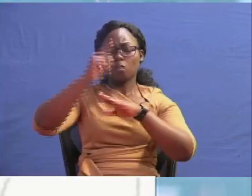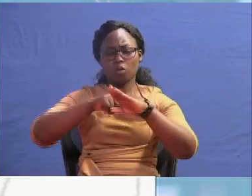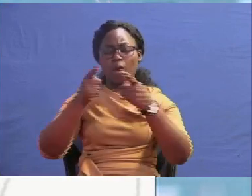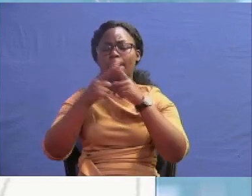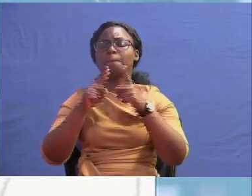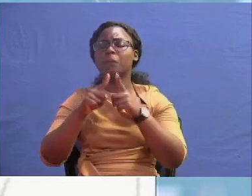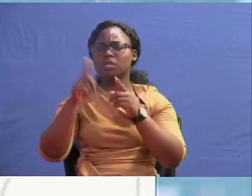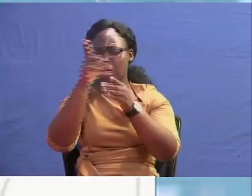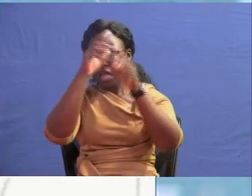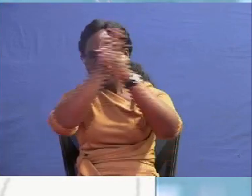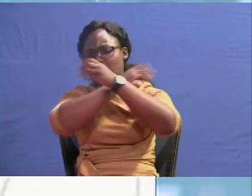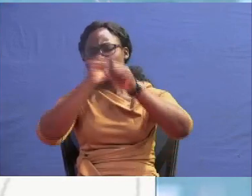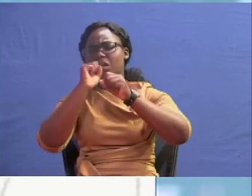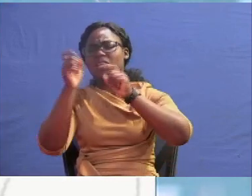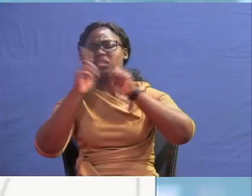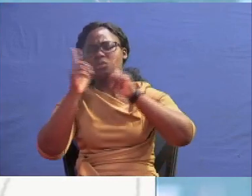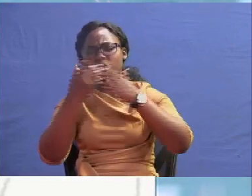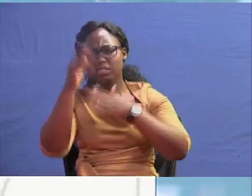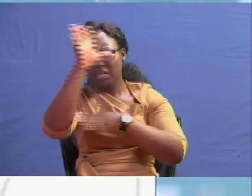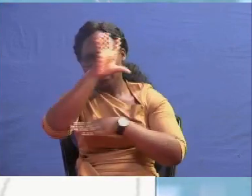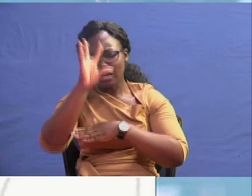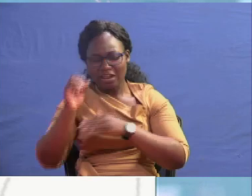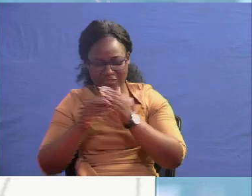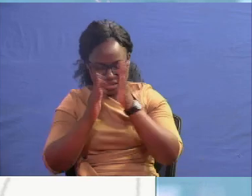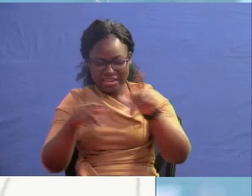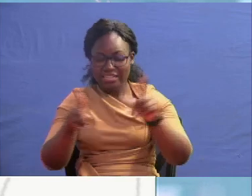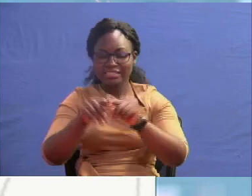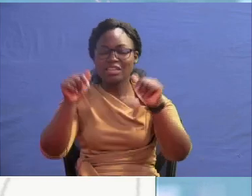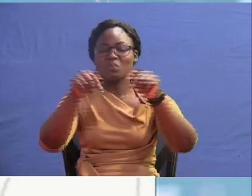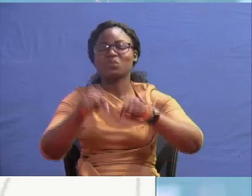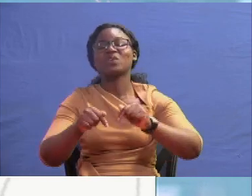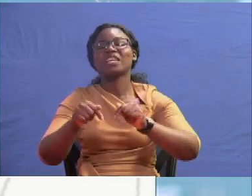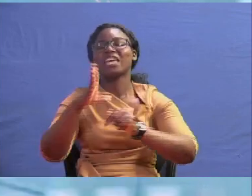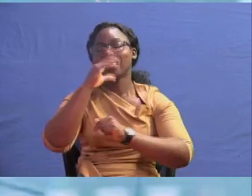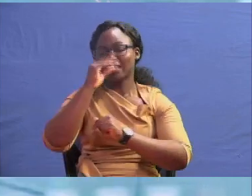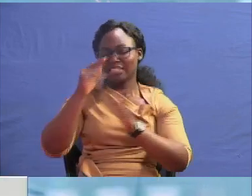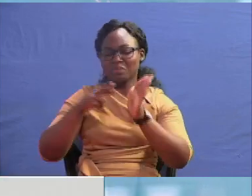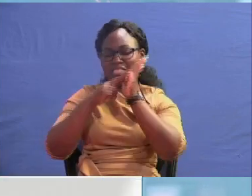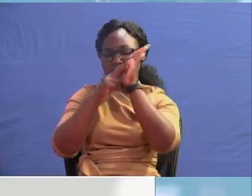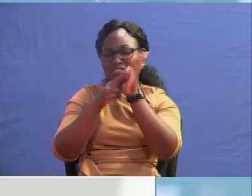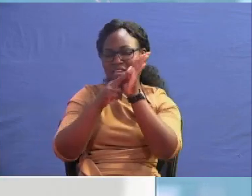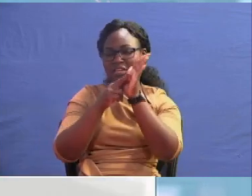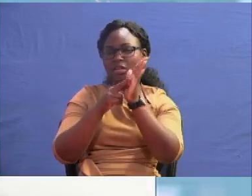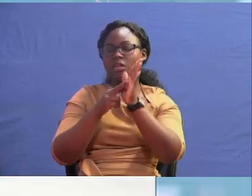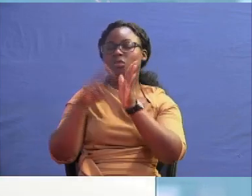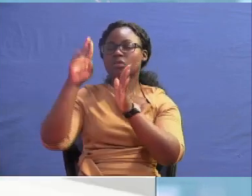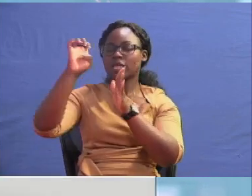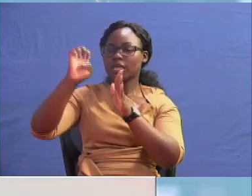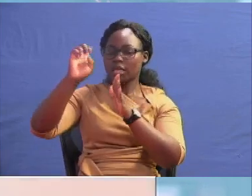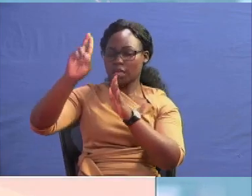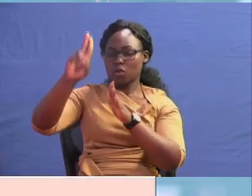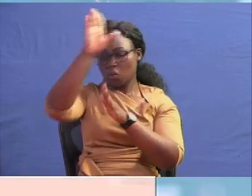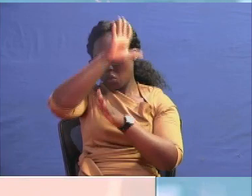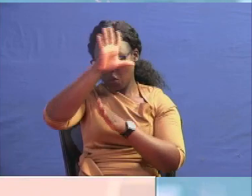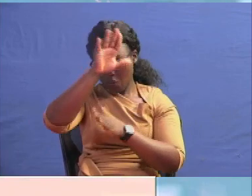president speaks like an African leader. Even today, the speech that I'm referring to, which he gave to the EU Parliament, he spoke